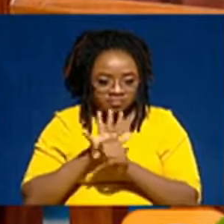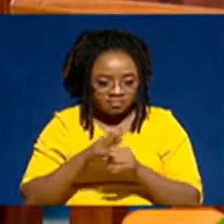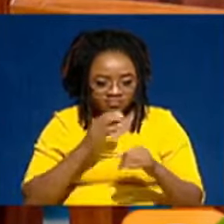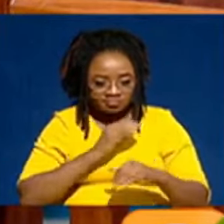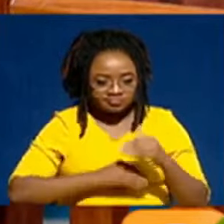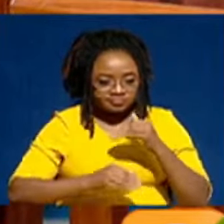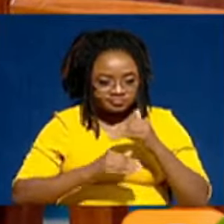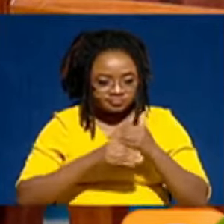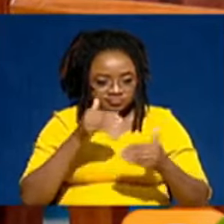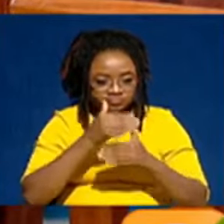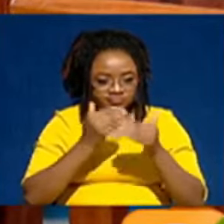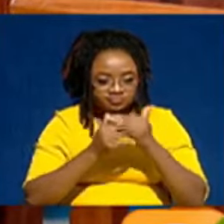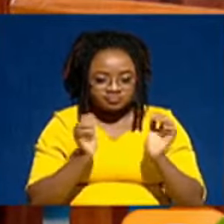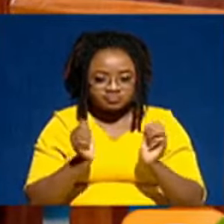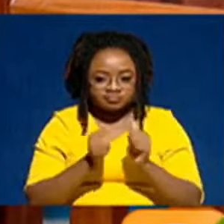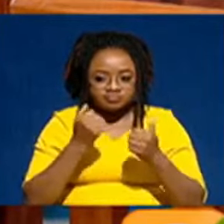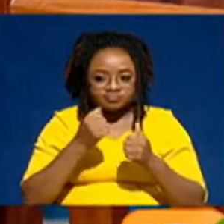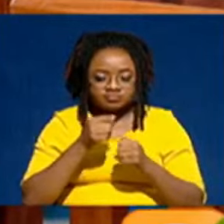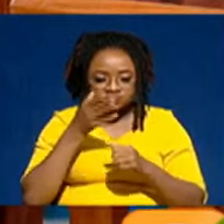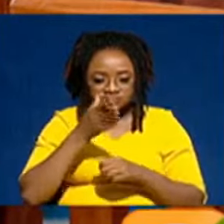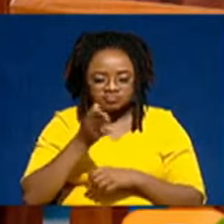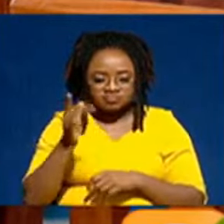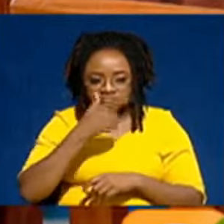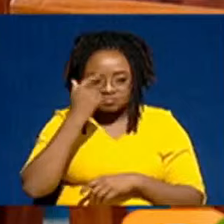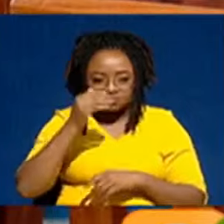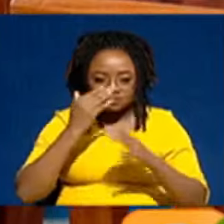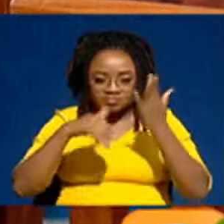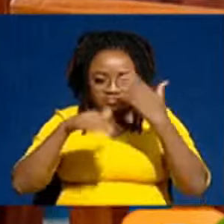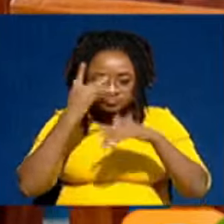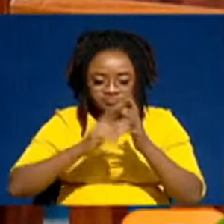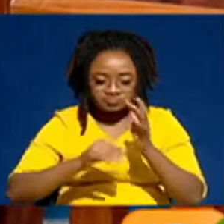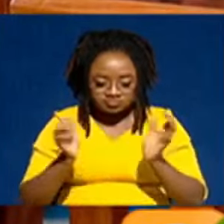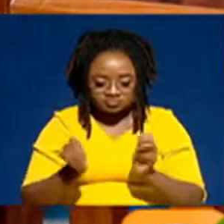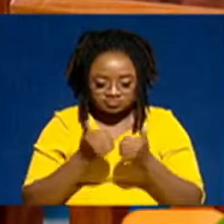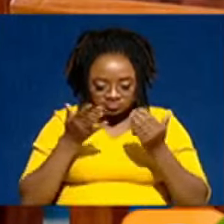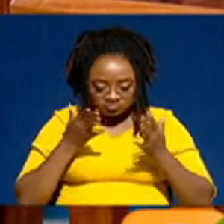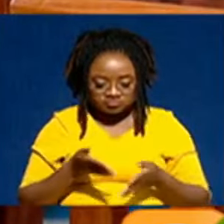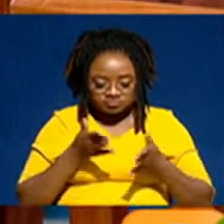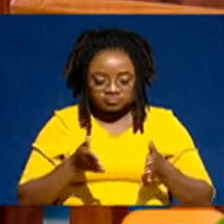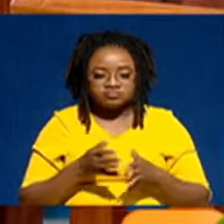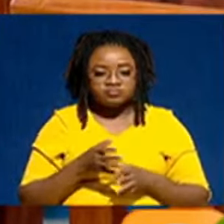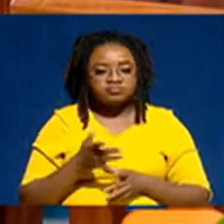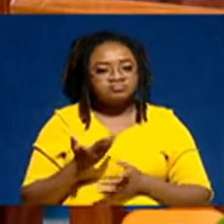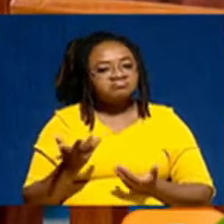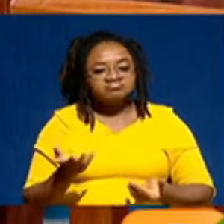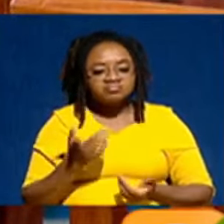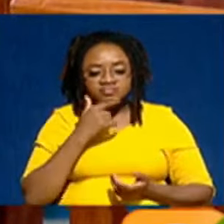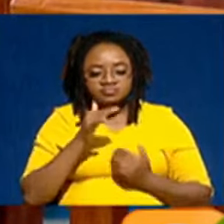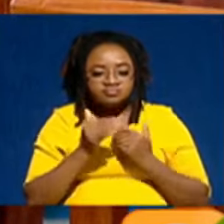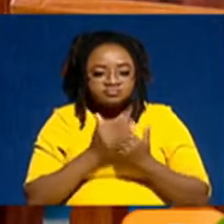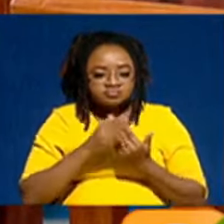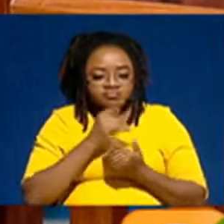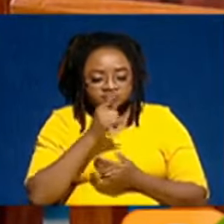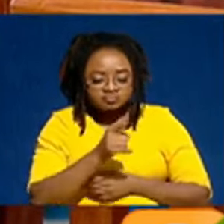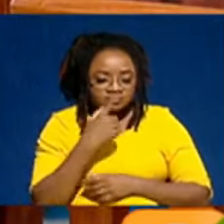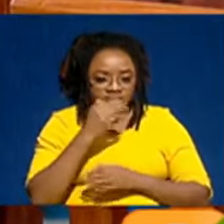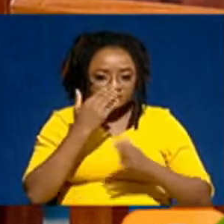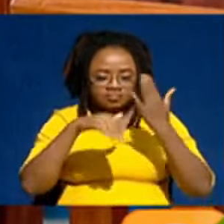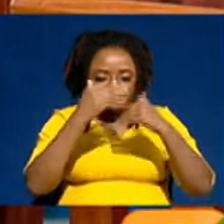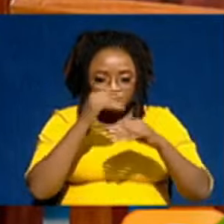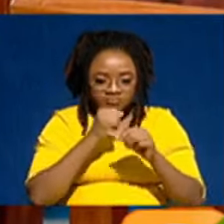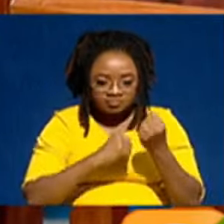country being under the watchful eyes of professionals. What's happening to the rest of the 75%? Who is doing them? It means people who are not